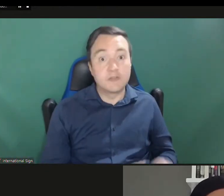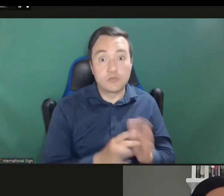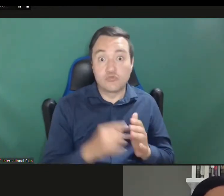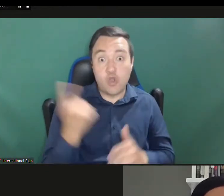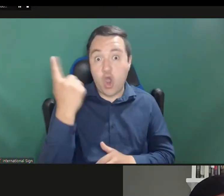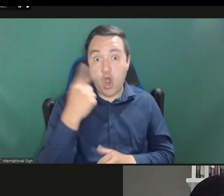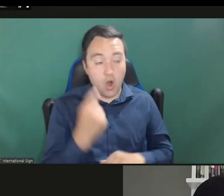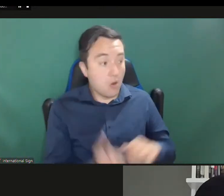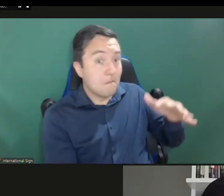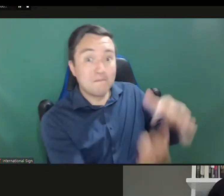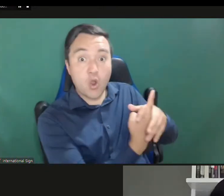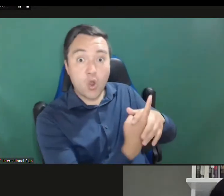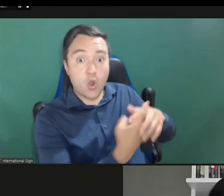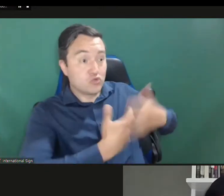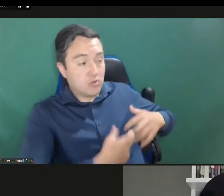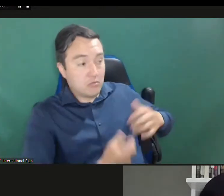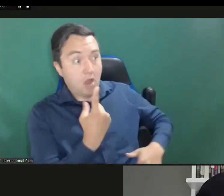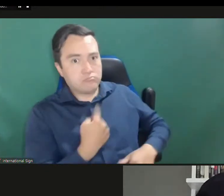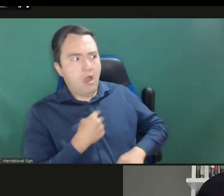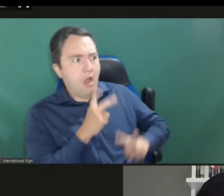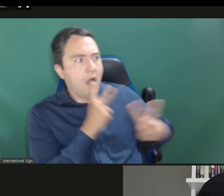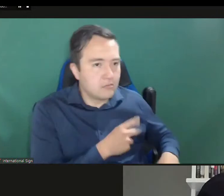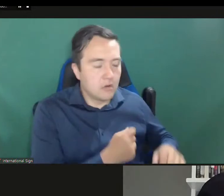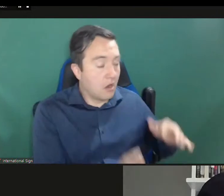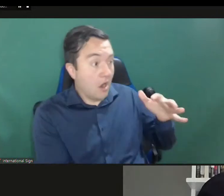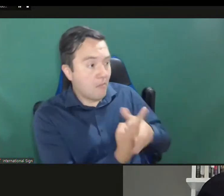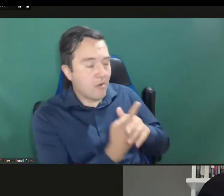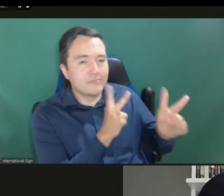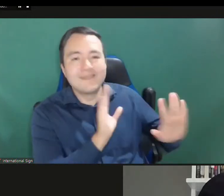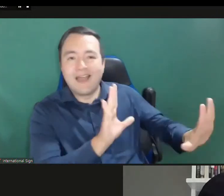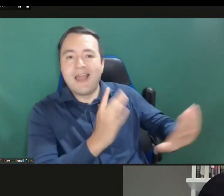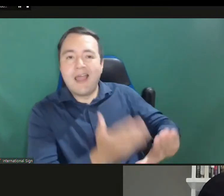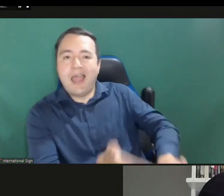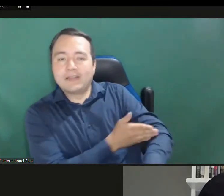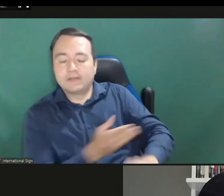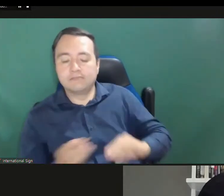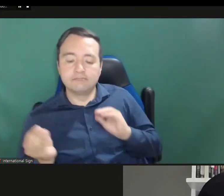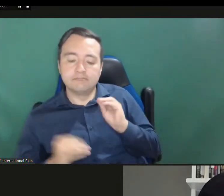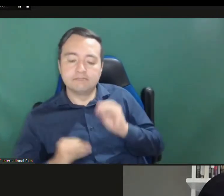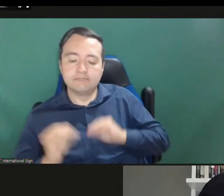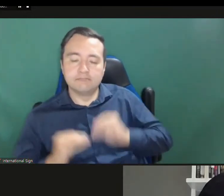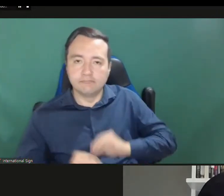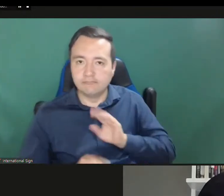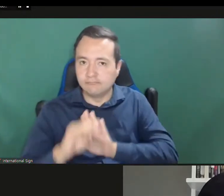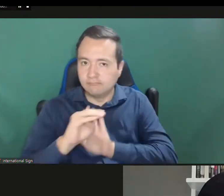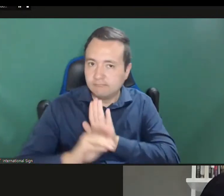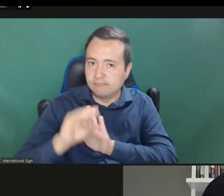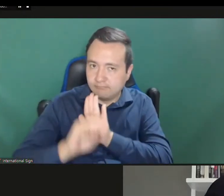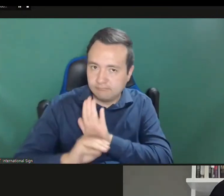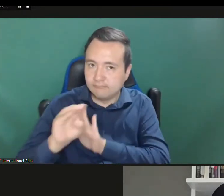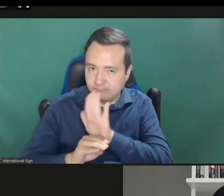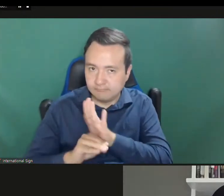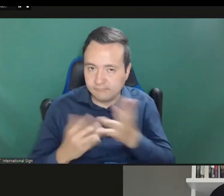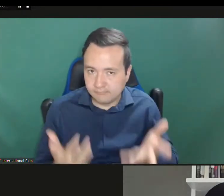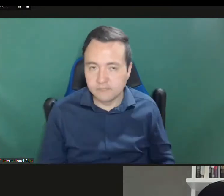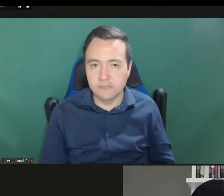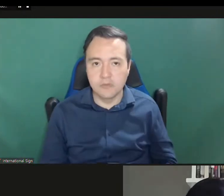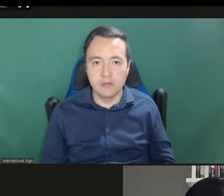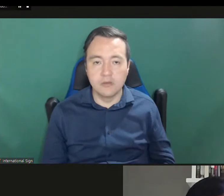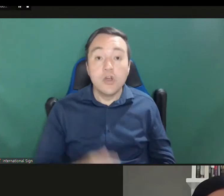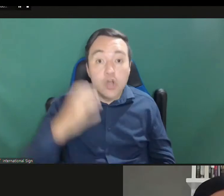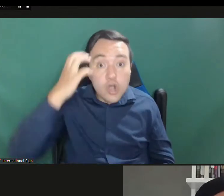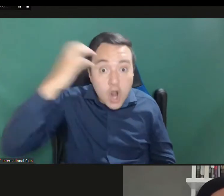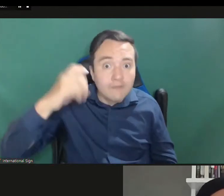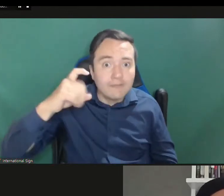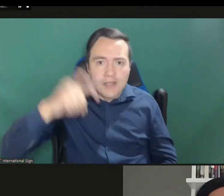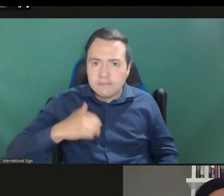move forward with and not only react to industry. There are constitutional obligations that states